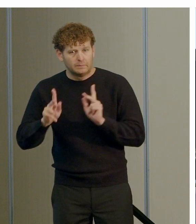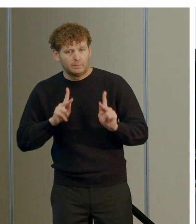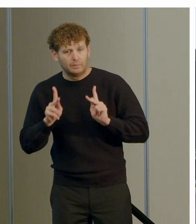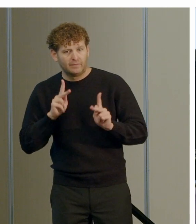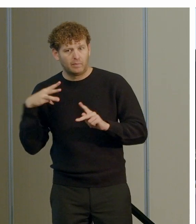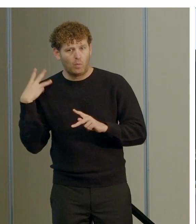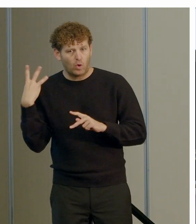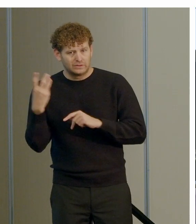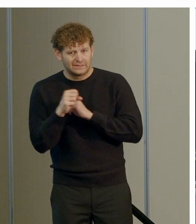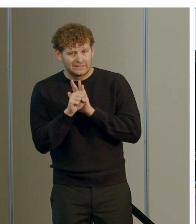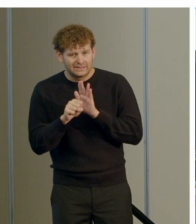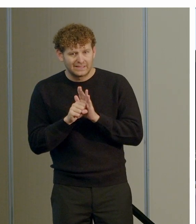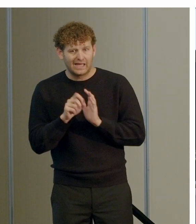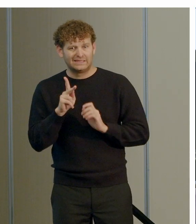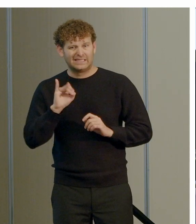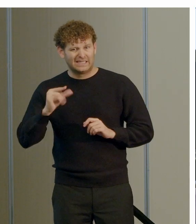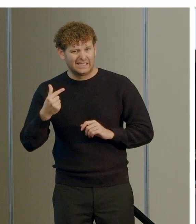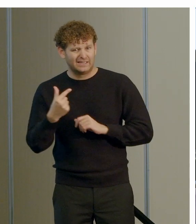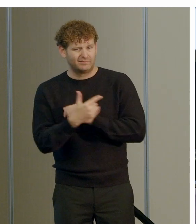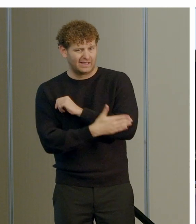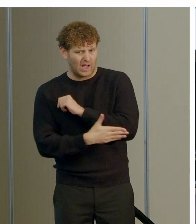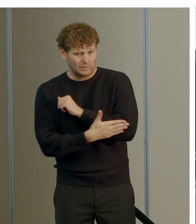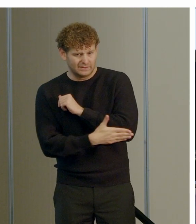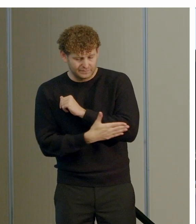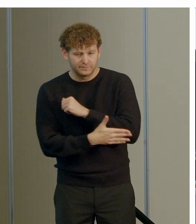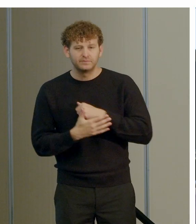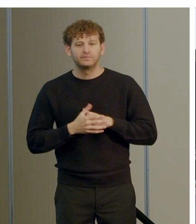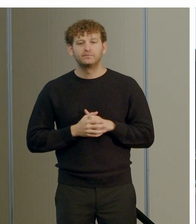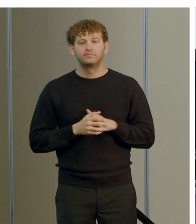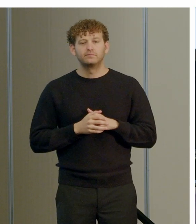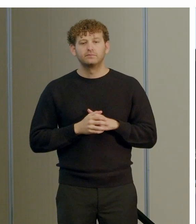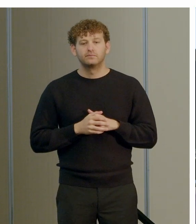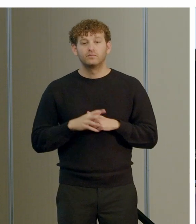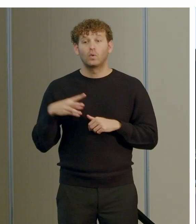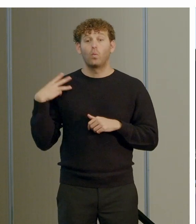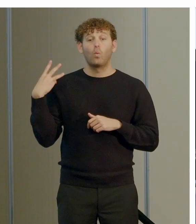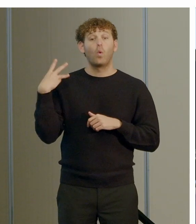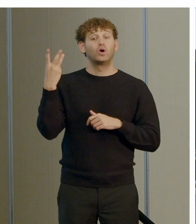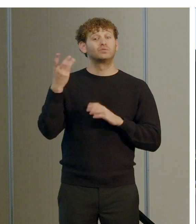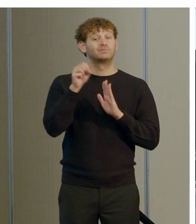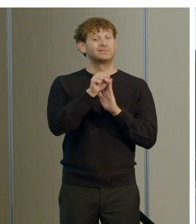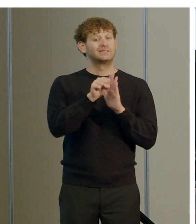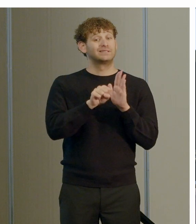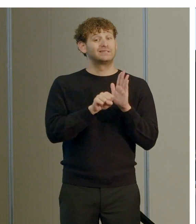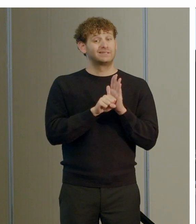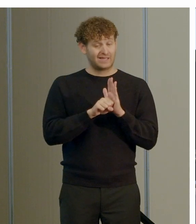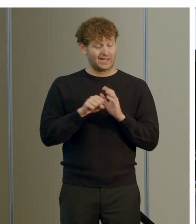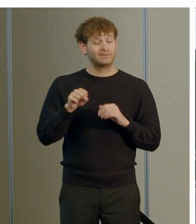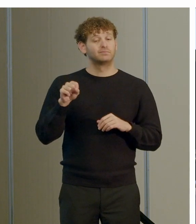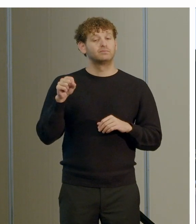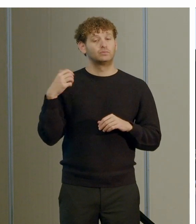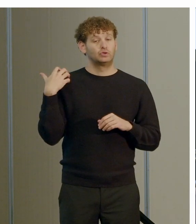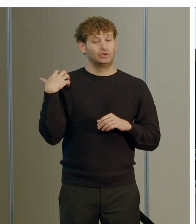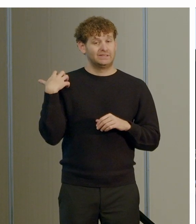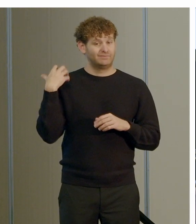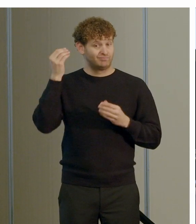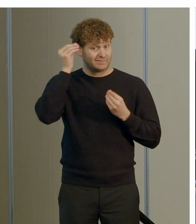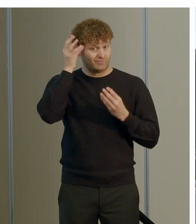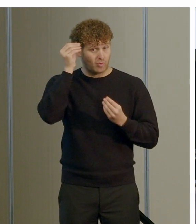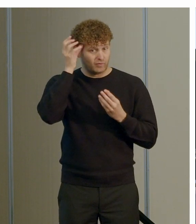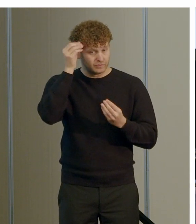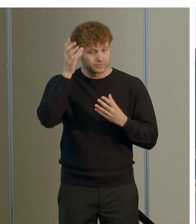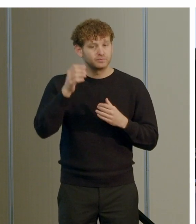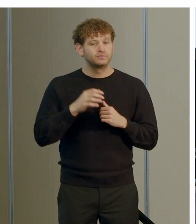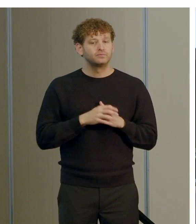excited to share that the Washington State Chief Information Security Officer, Ralph Johnson, is legally blind and